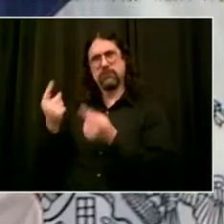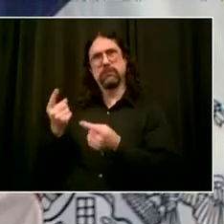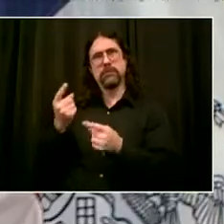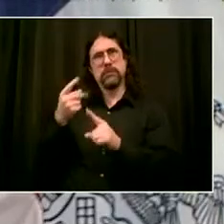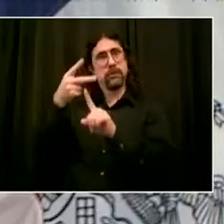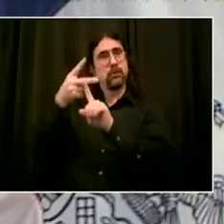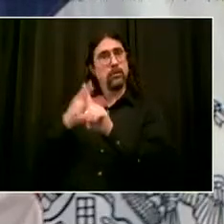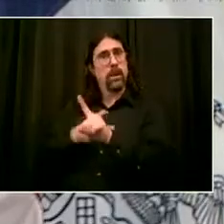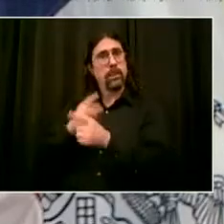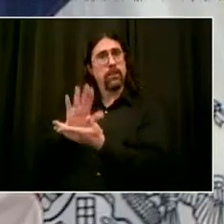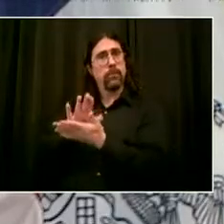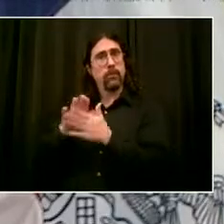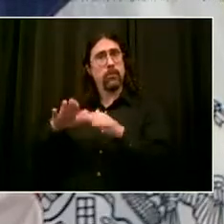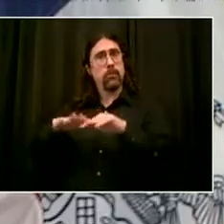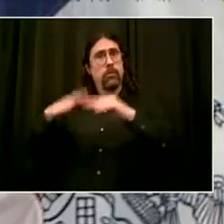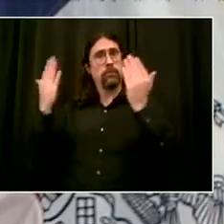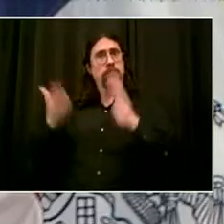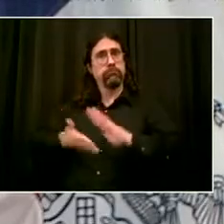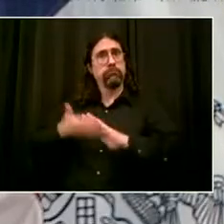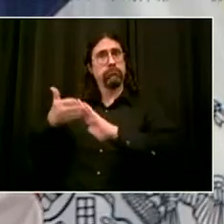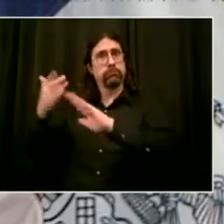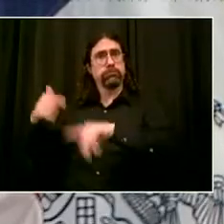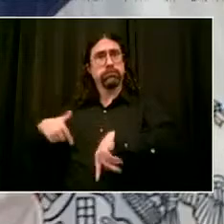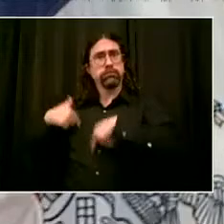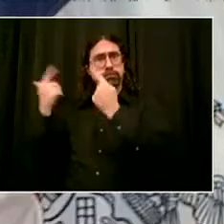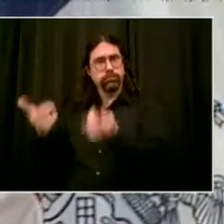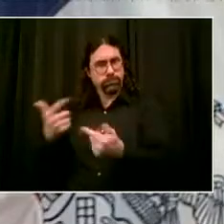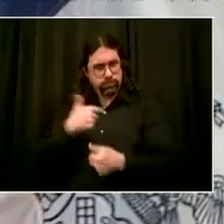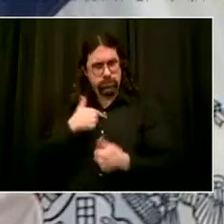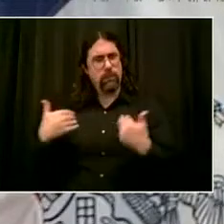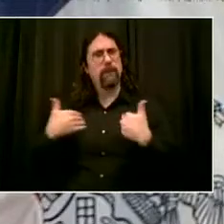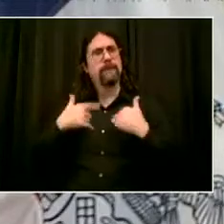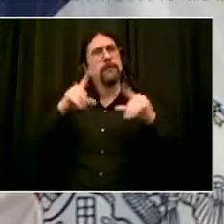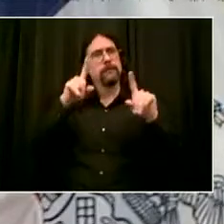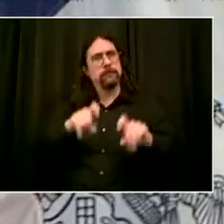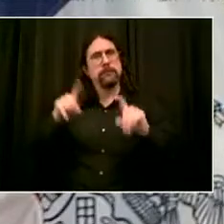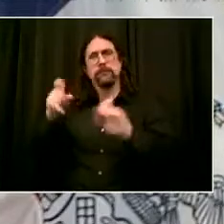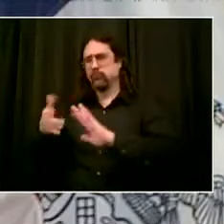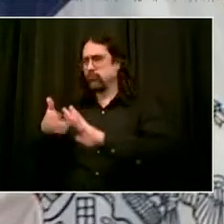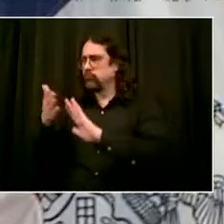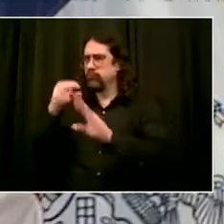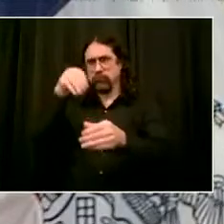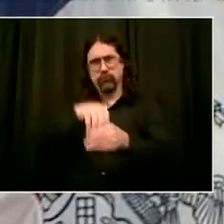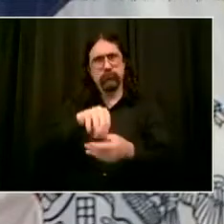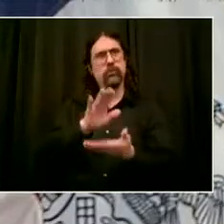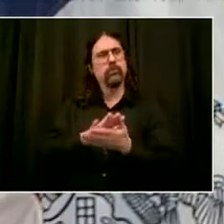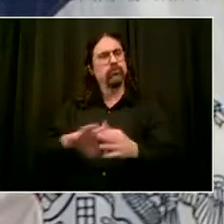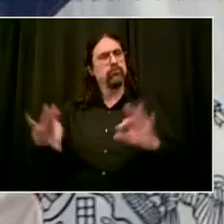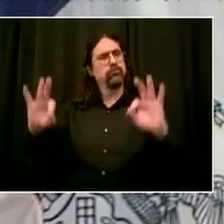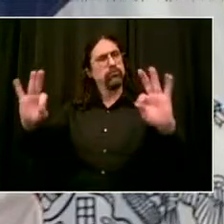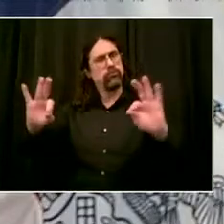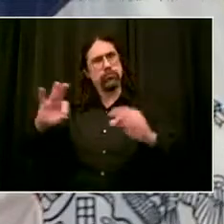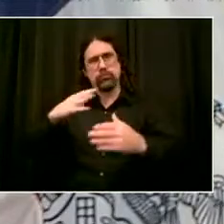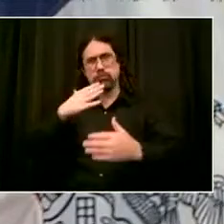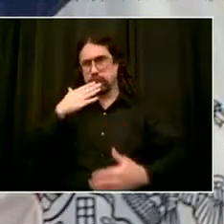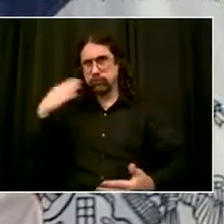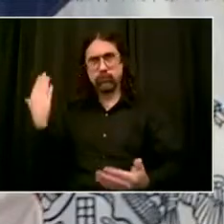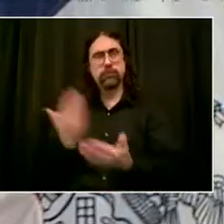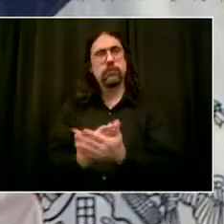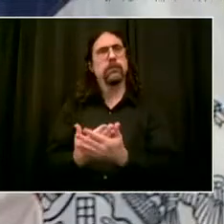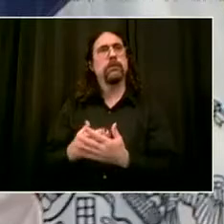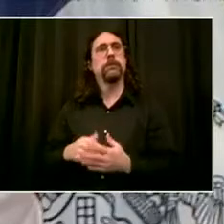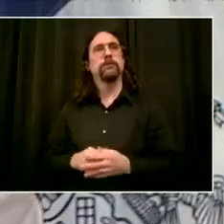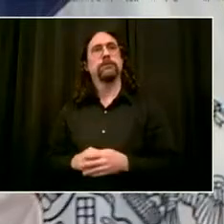constantly now I'm going to say again as I said several times last week if you're a parent you want your kid back in school as soon as they